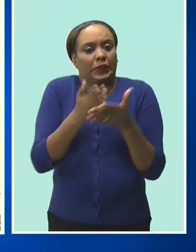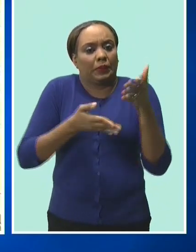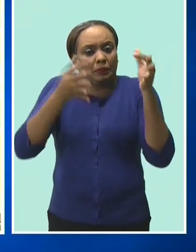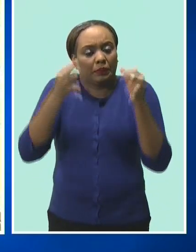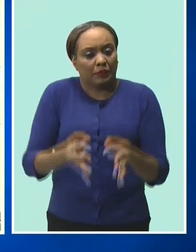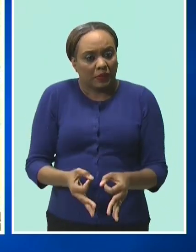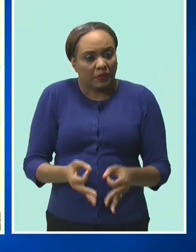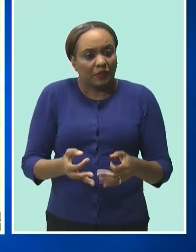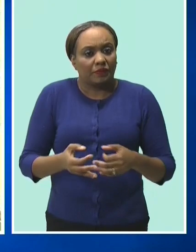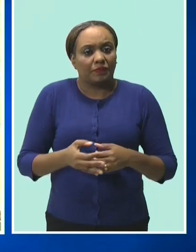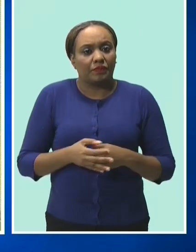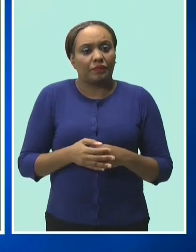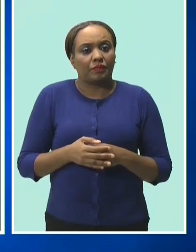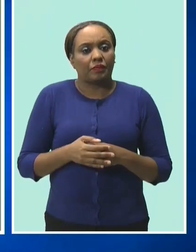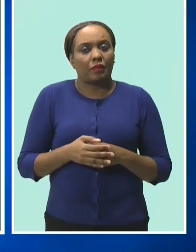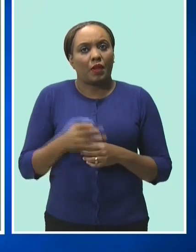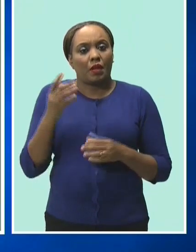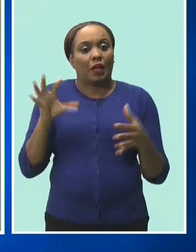with respect to the CSME.